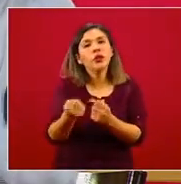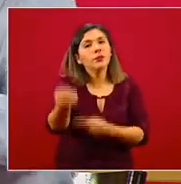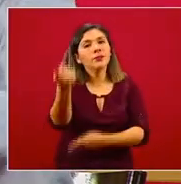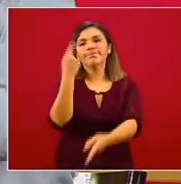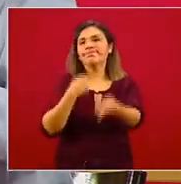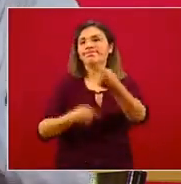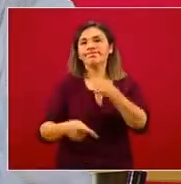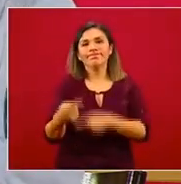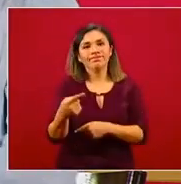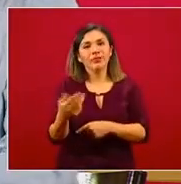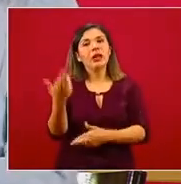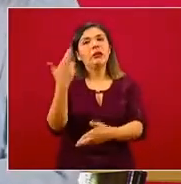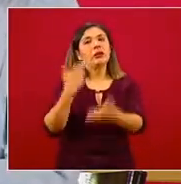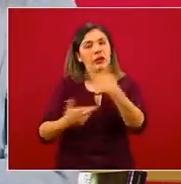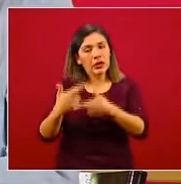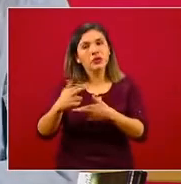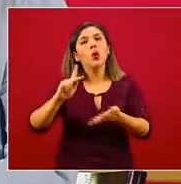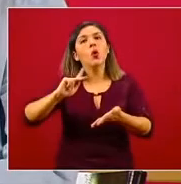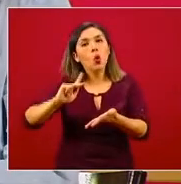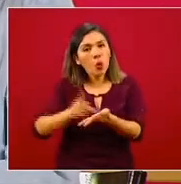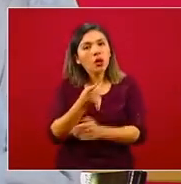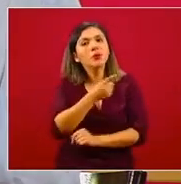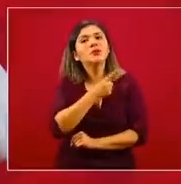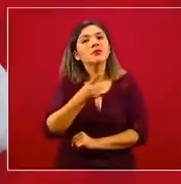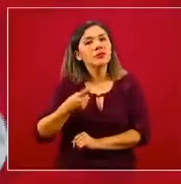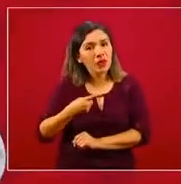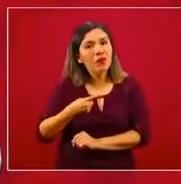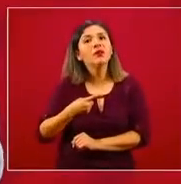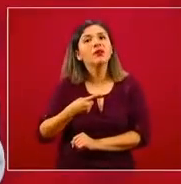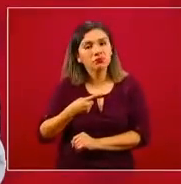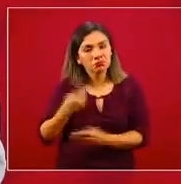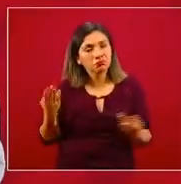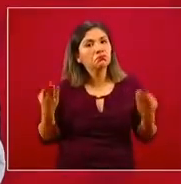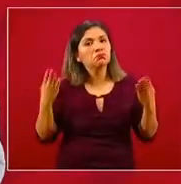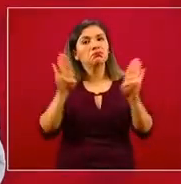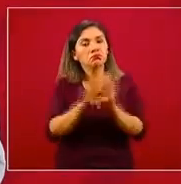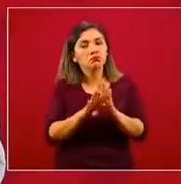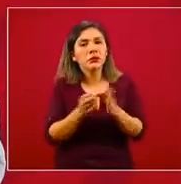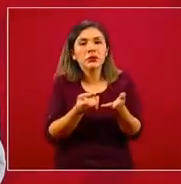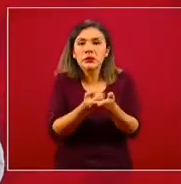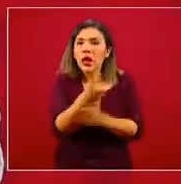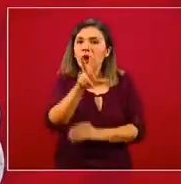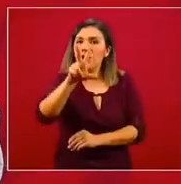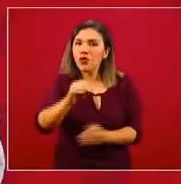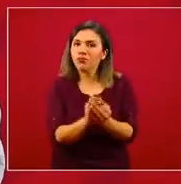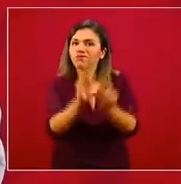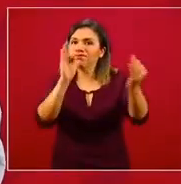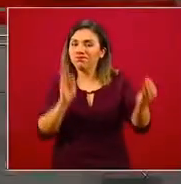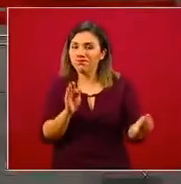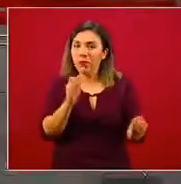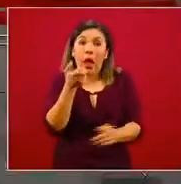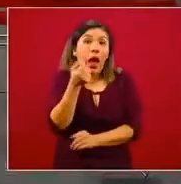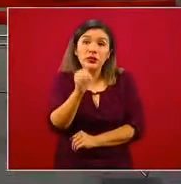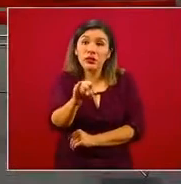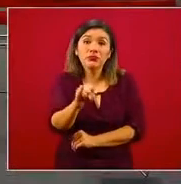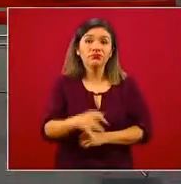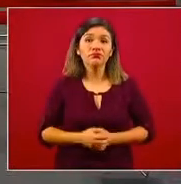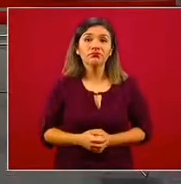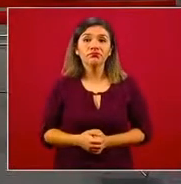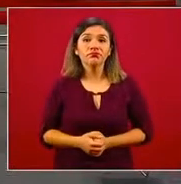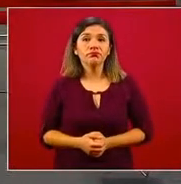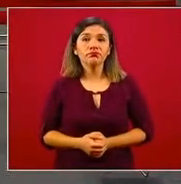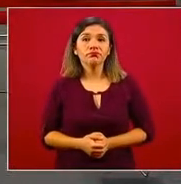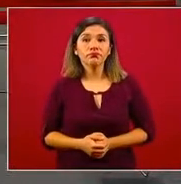changes in the behavior of the epidemic, we take measures, and then mobility will